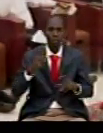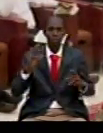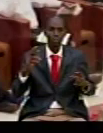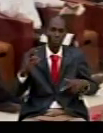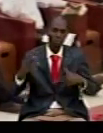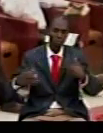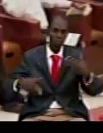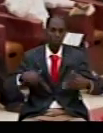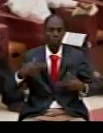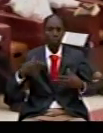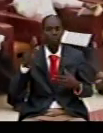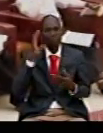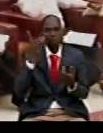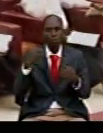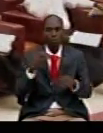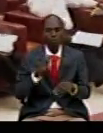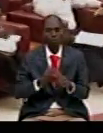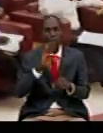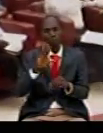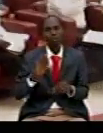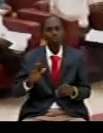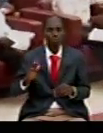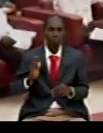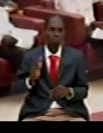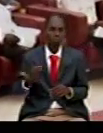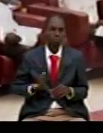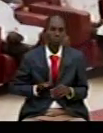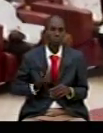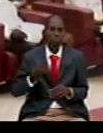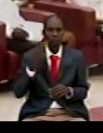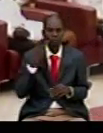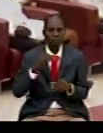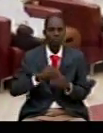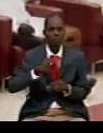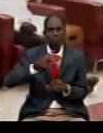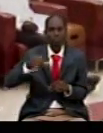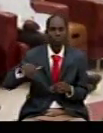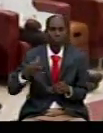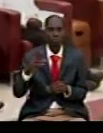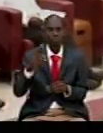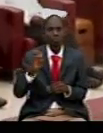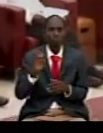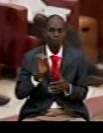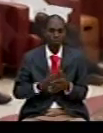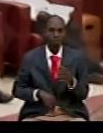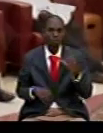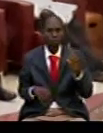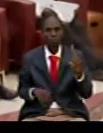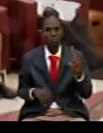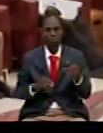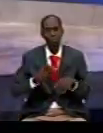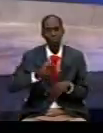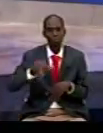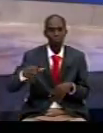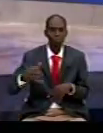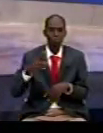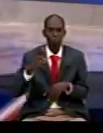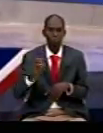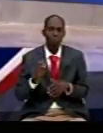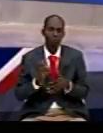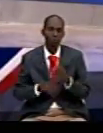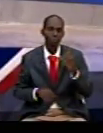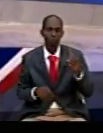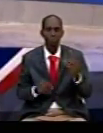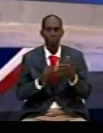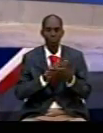in your soul. Jeremiah chapter 1. Jeremiah chapter 1. We're